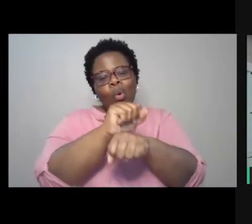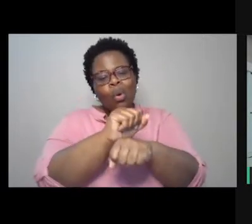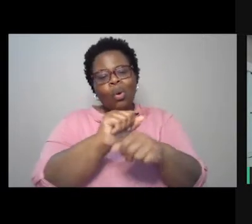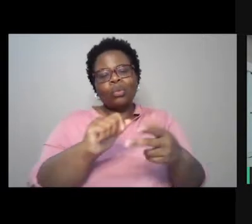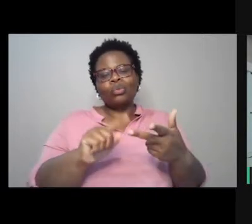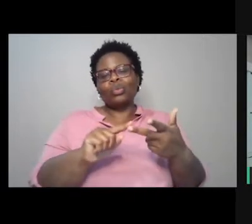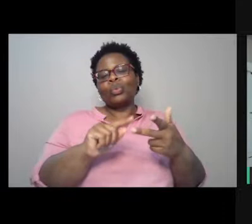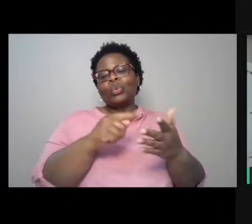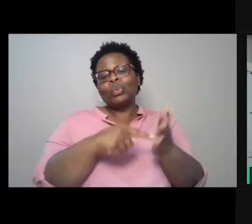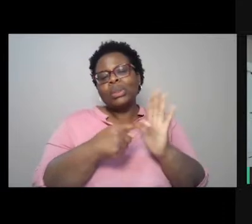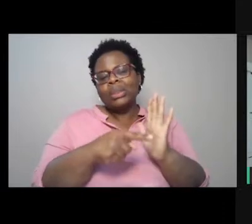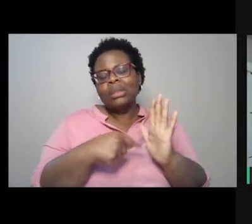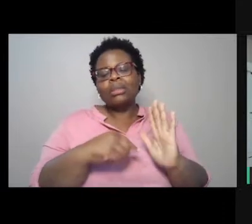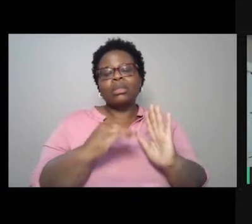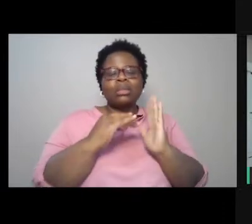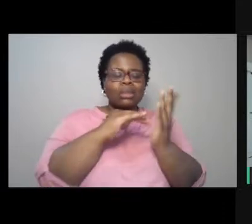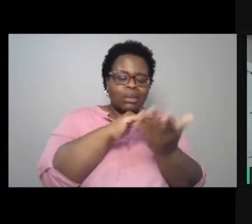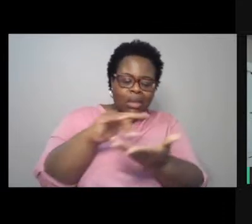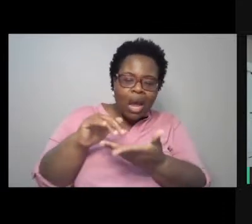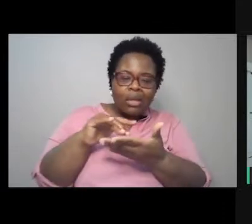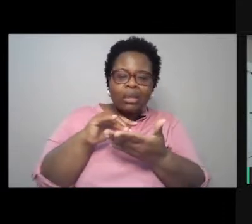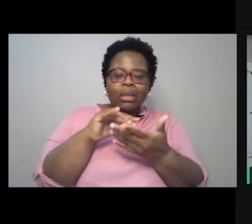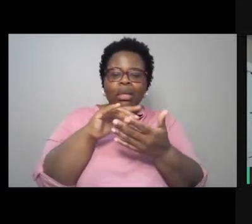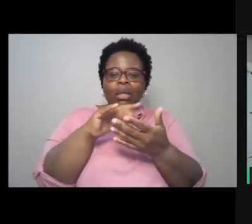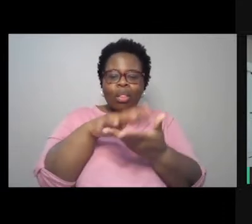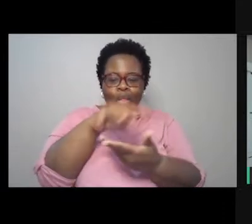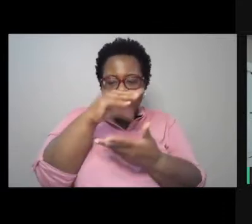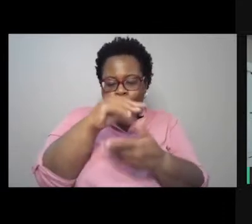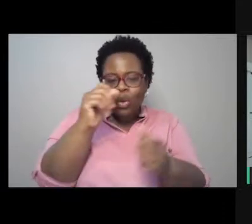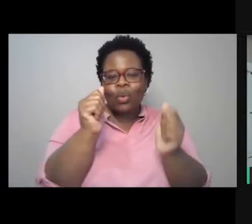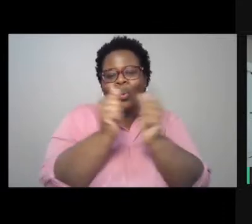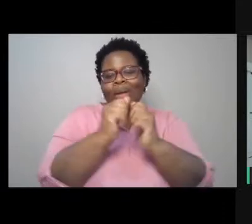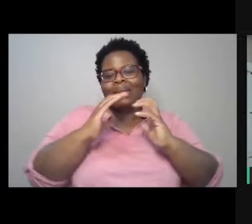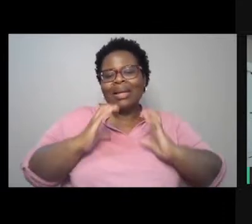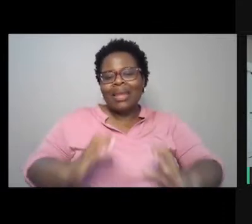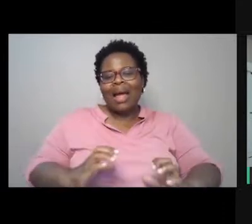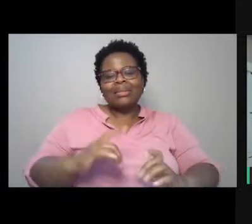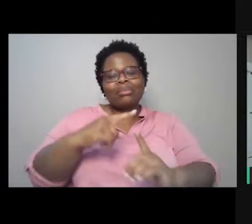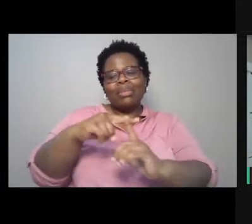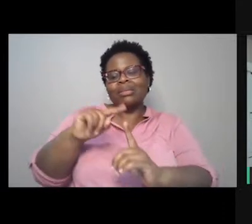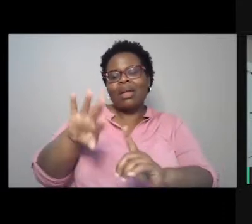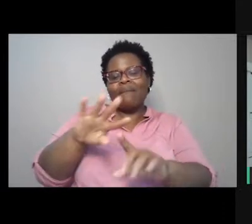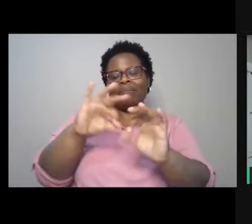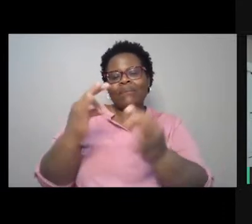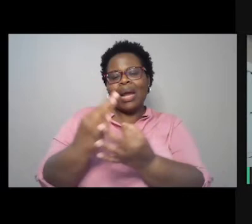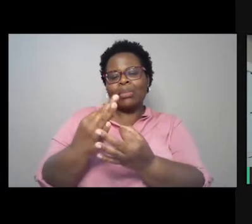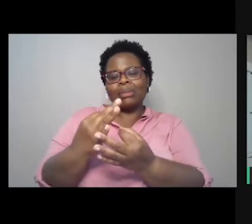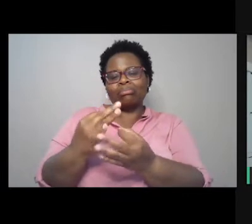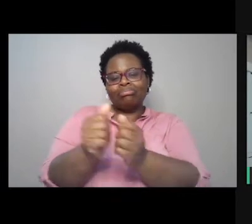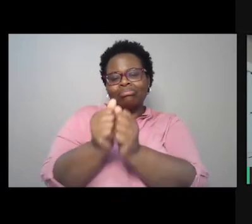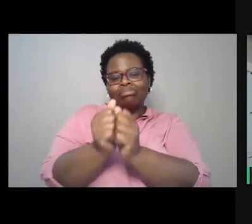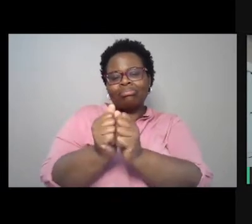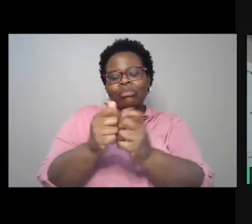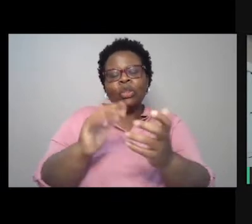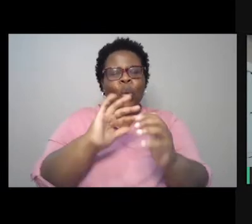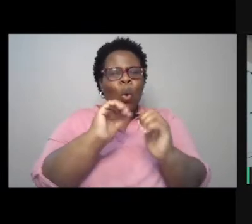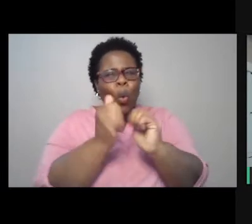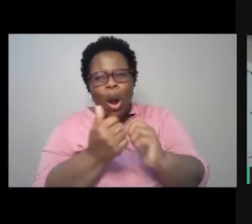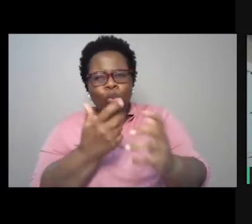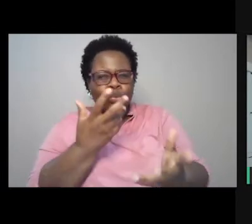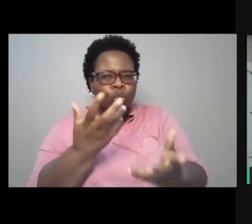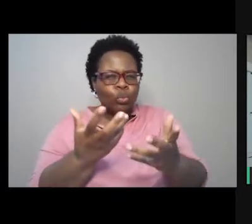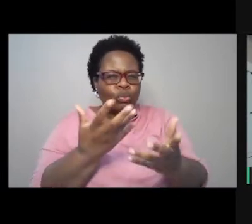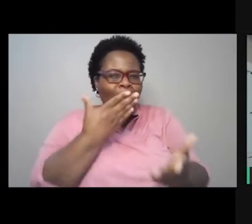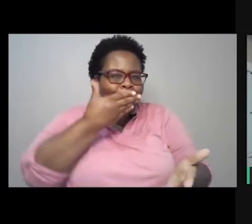doing the work, doing research, doing study and learning with clients and their families